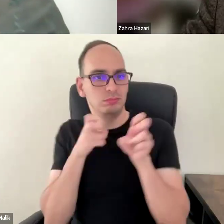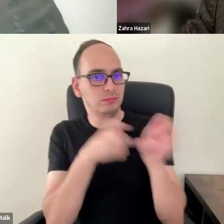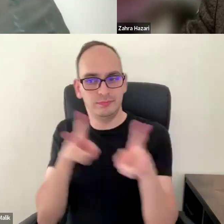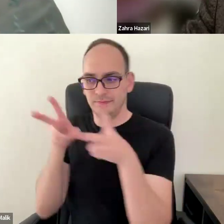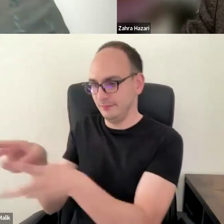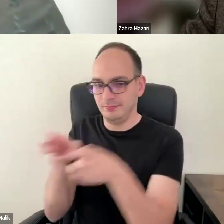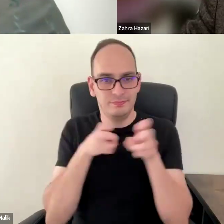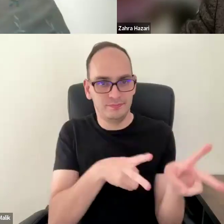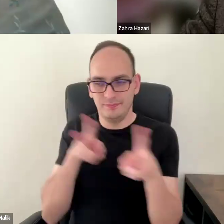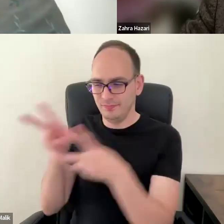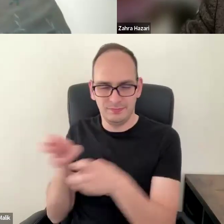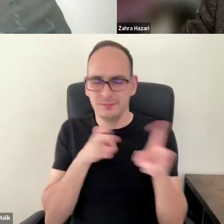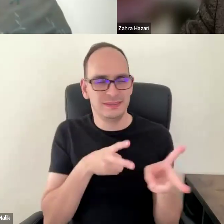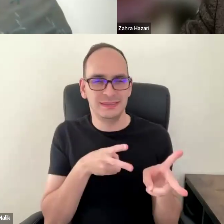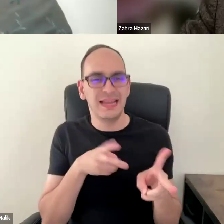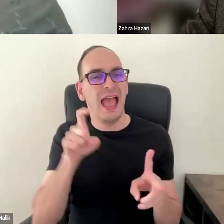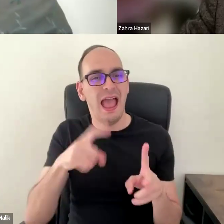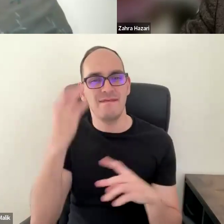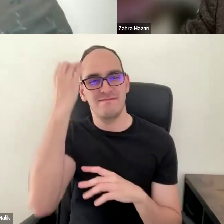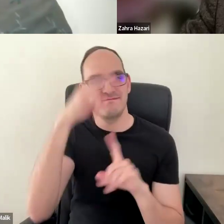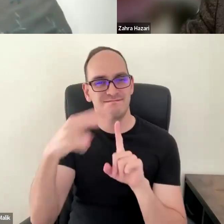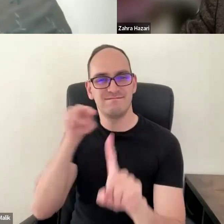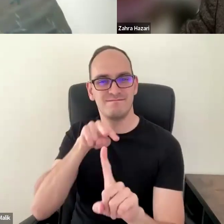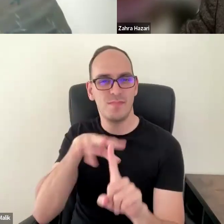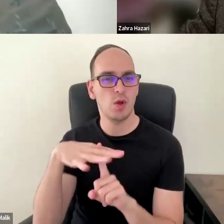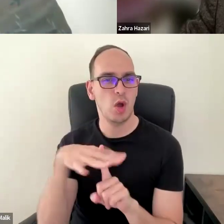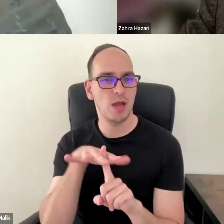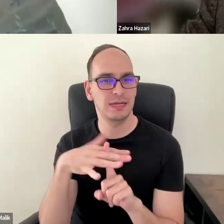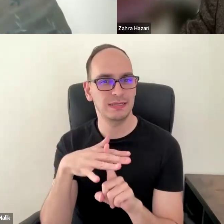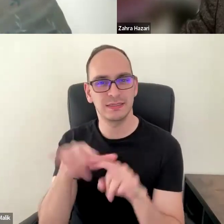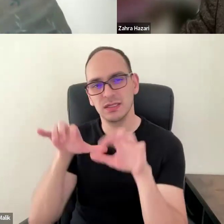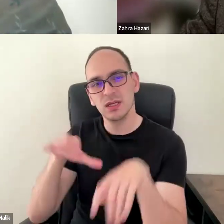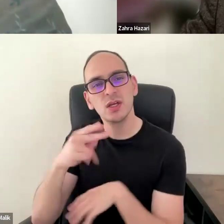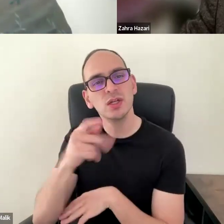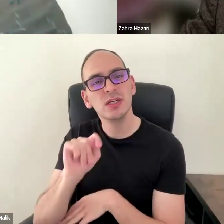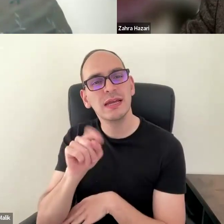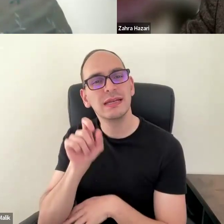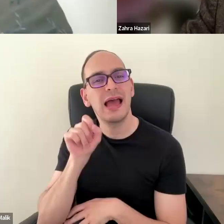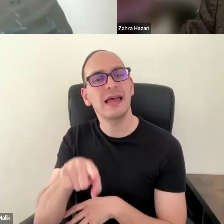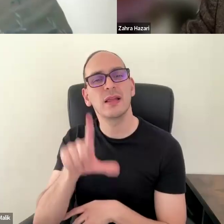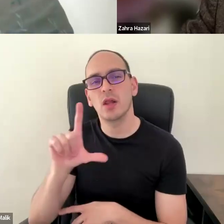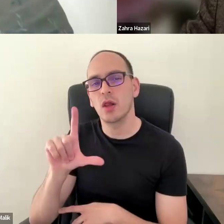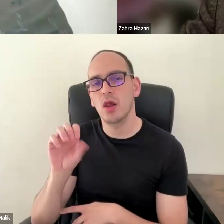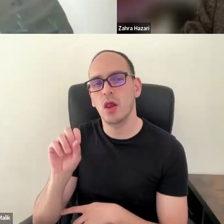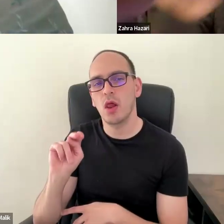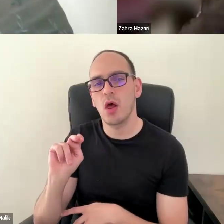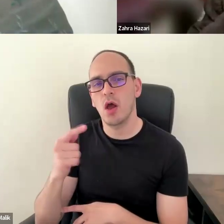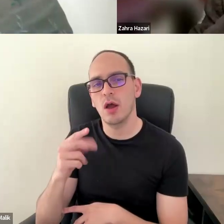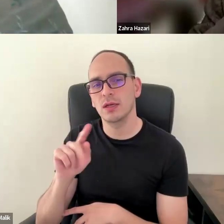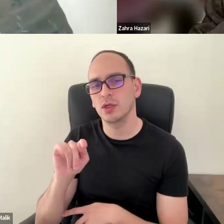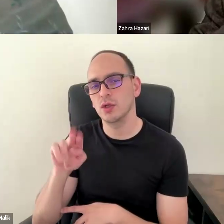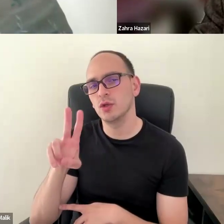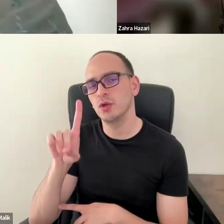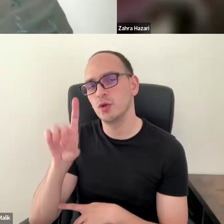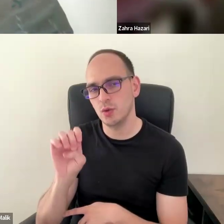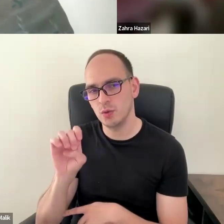without thinking about the context in which you're using it. I saw in the chat somebody asked about longitudinal measures. So we did do